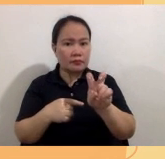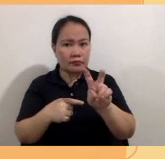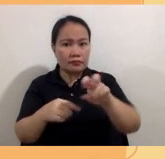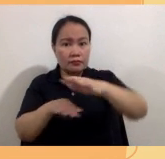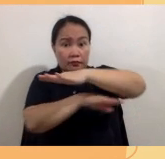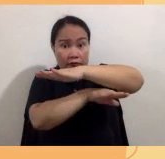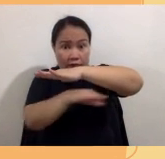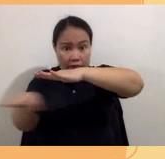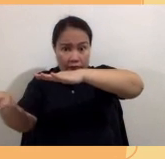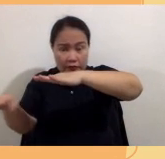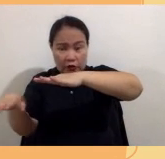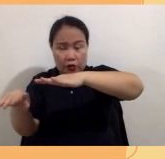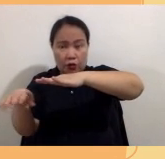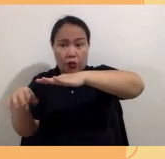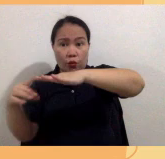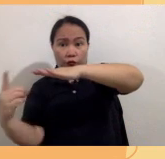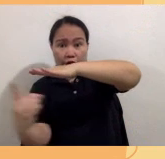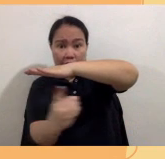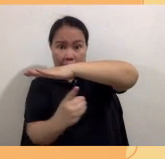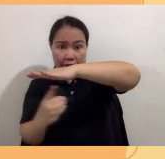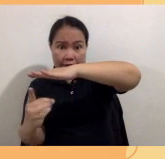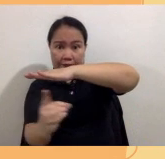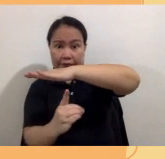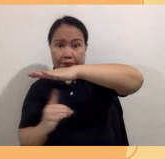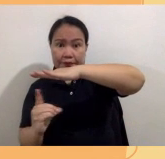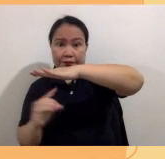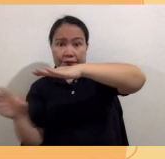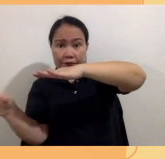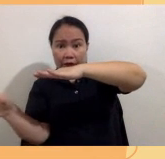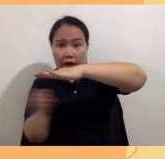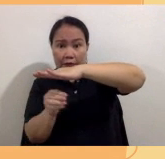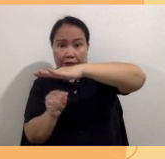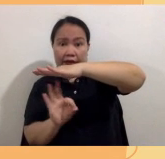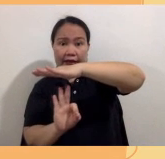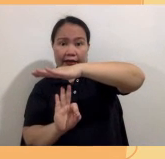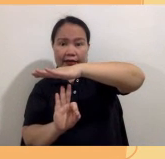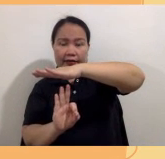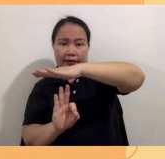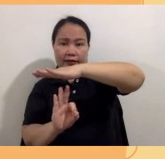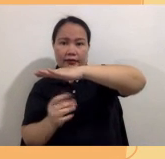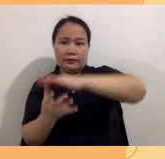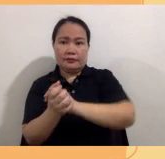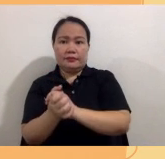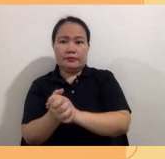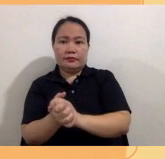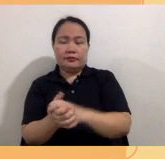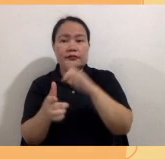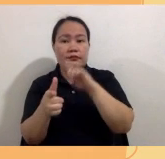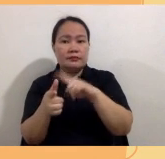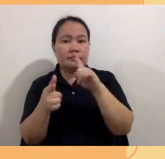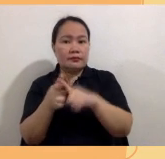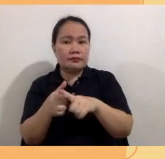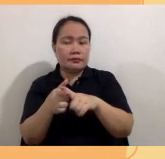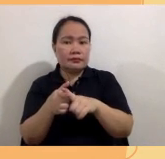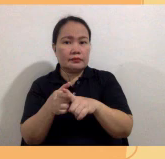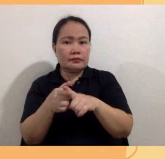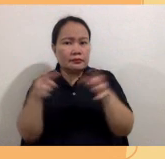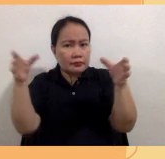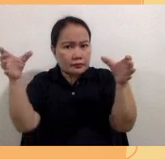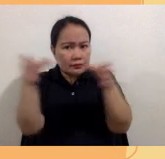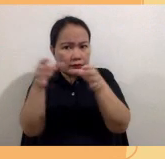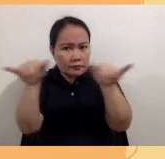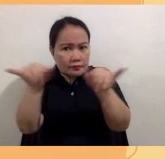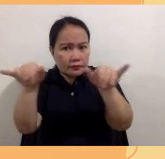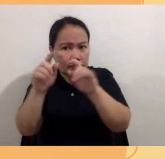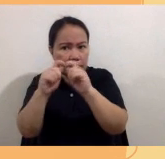plus 4D plus 12. Okay, and then copy the common denominator, which is 9. Next step is